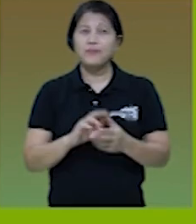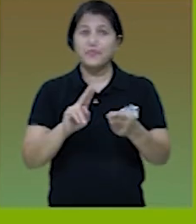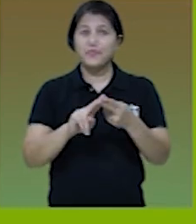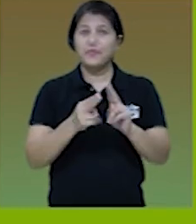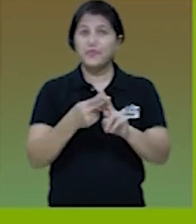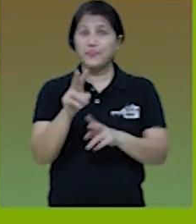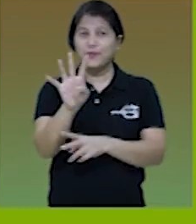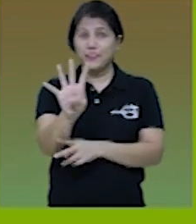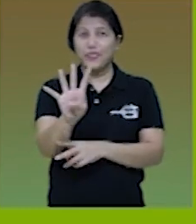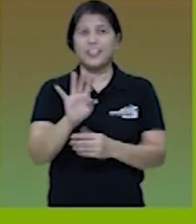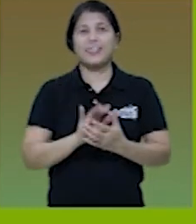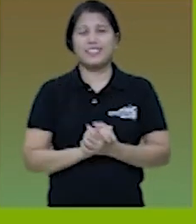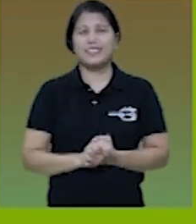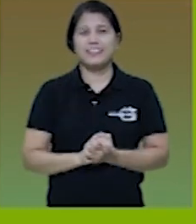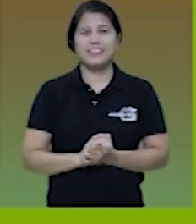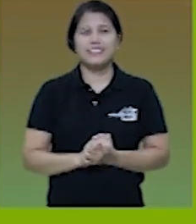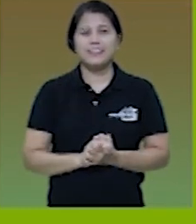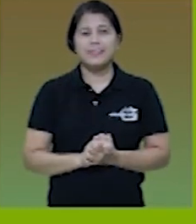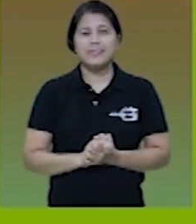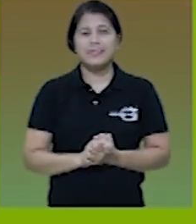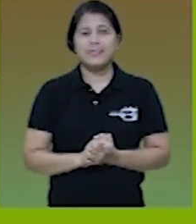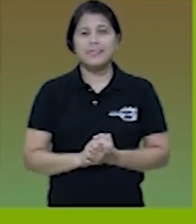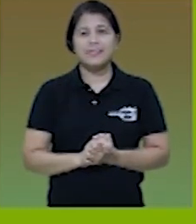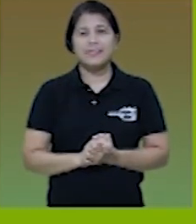Number 4.